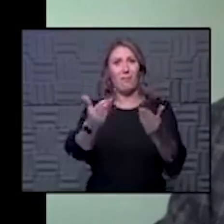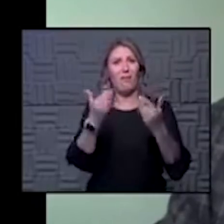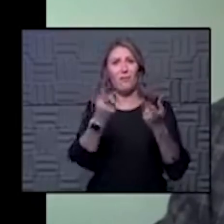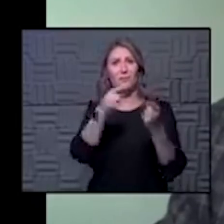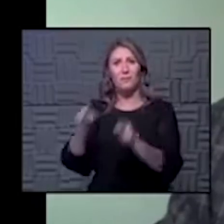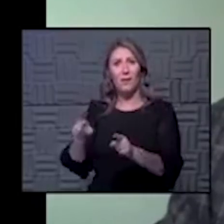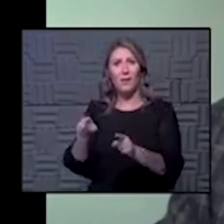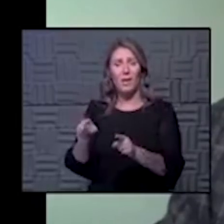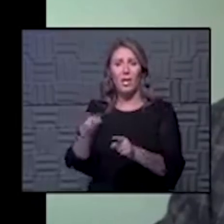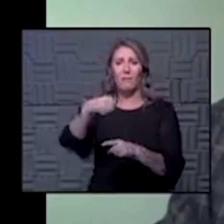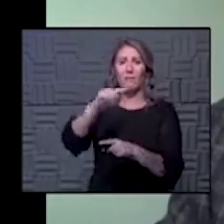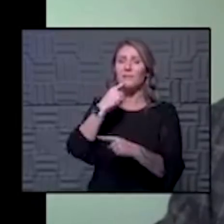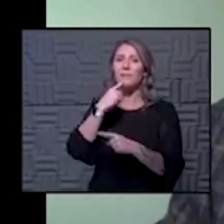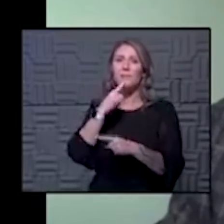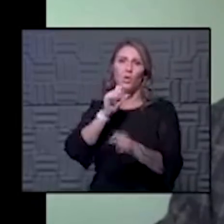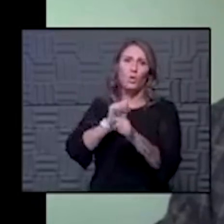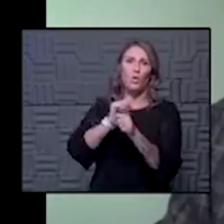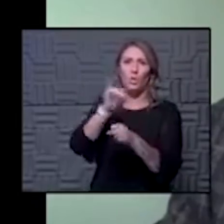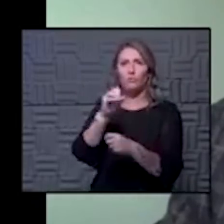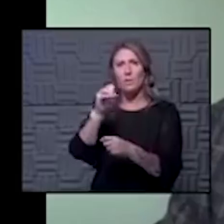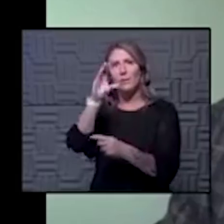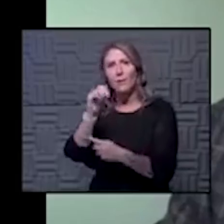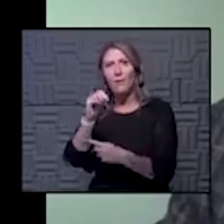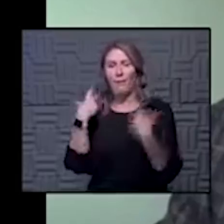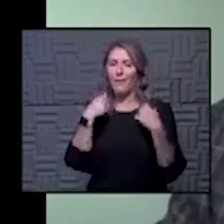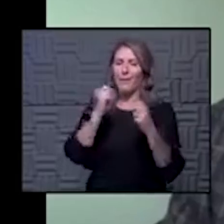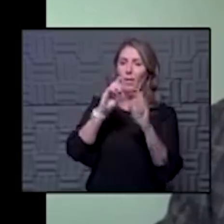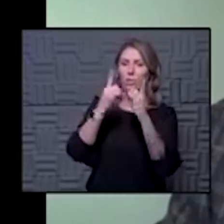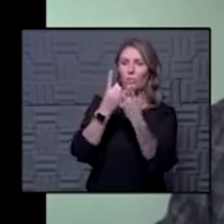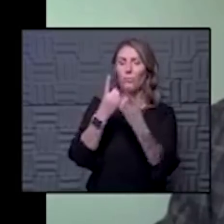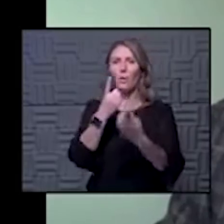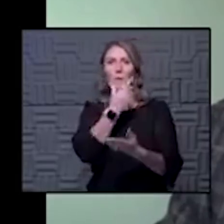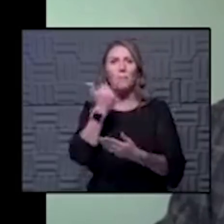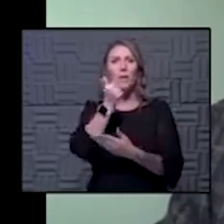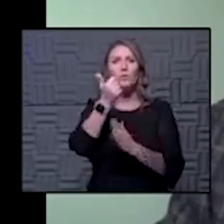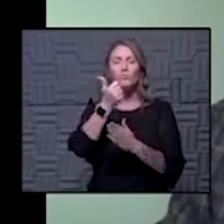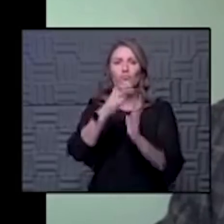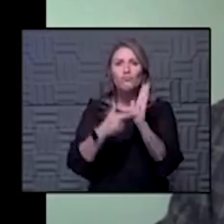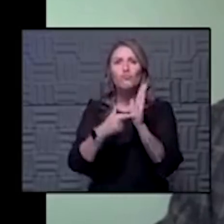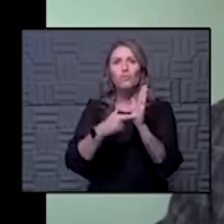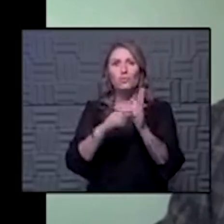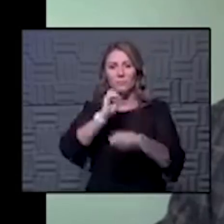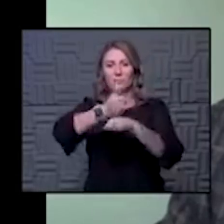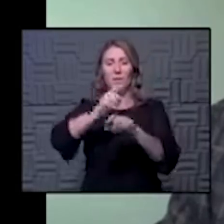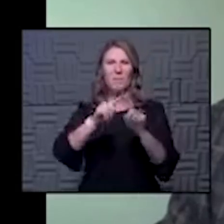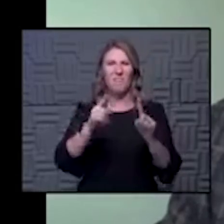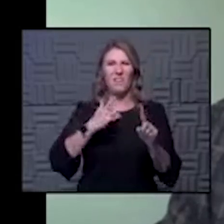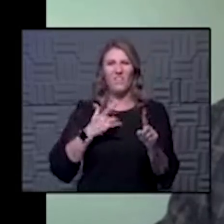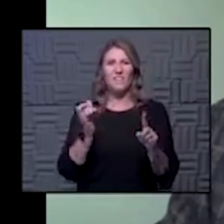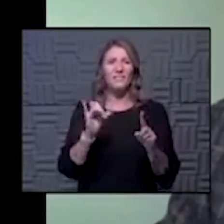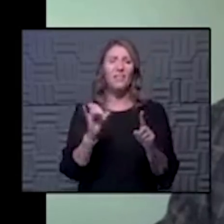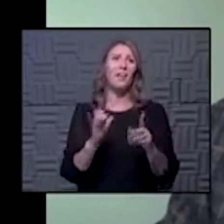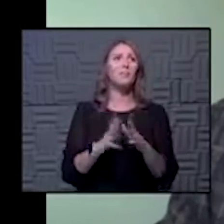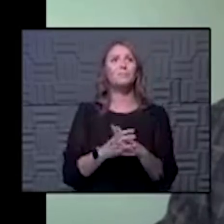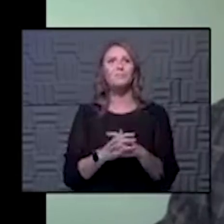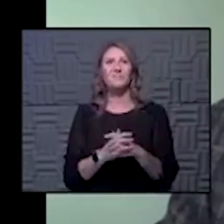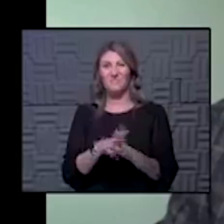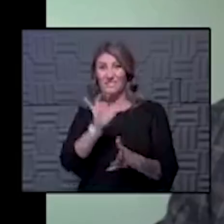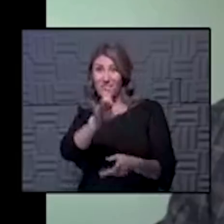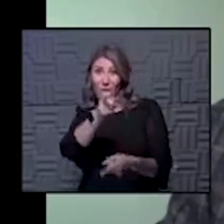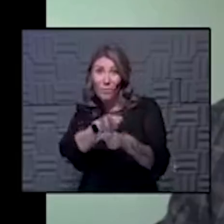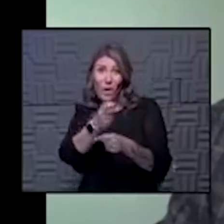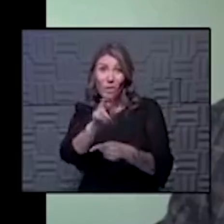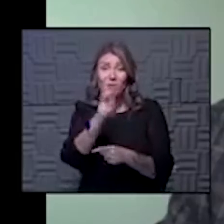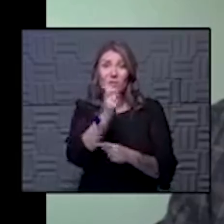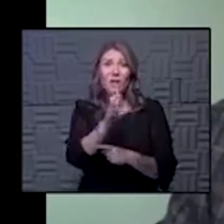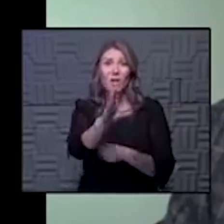told me they worked with Johnson County Health Department to get the best rules in place as possible, but it still feels like, is this the right thing or not? So